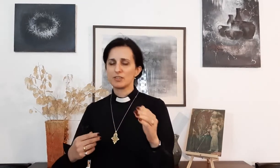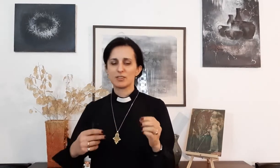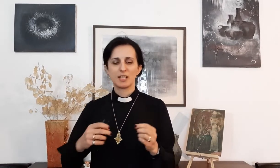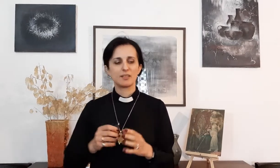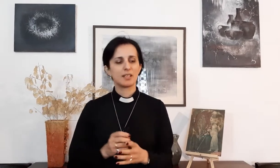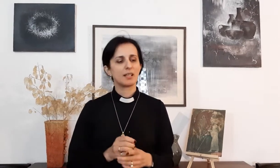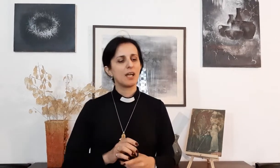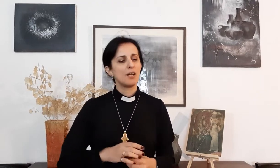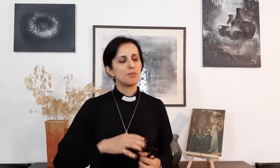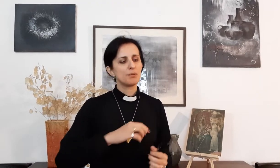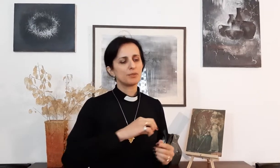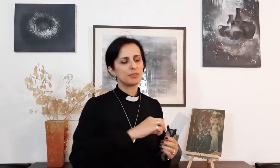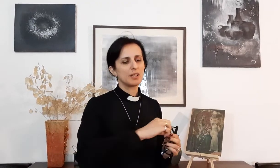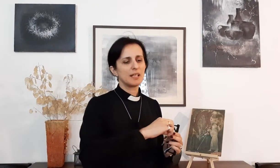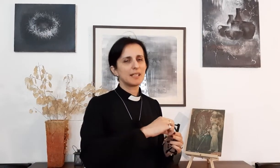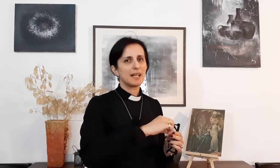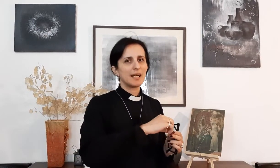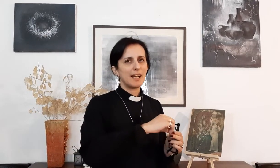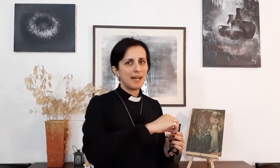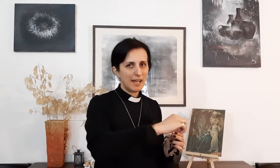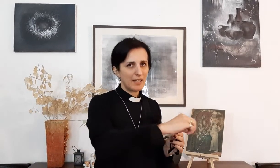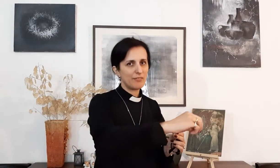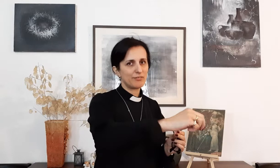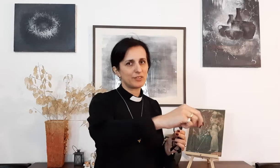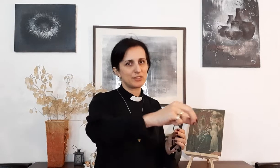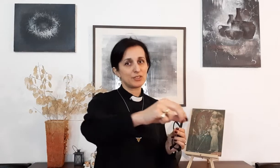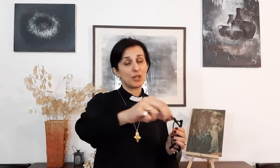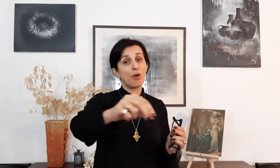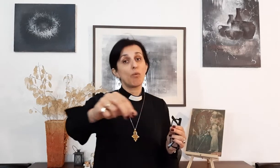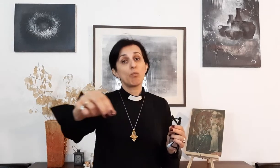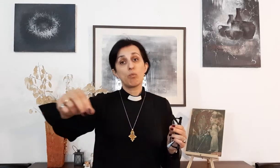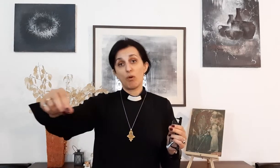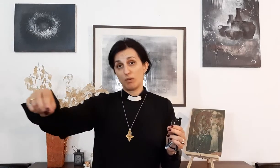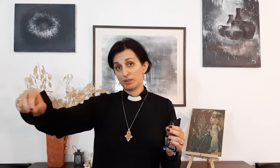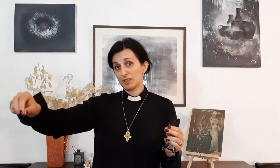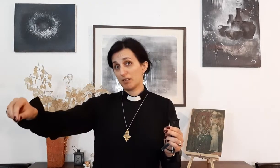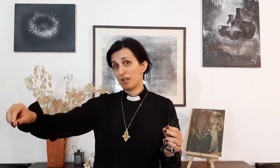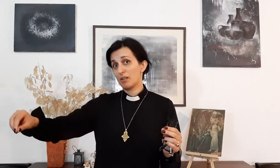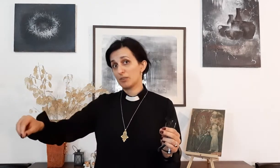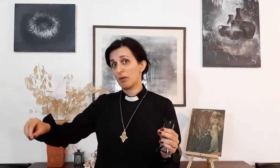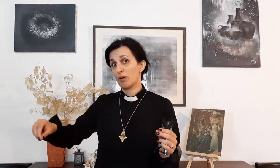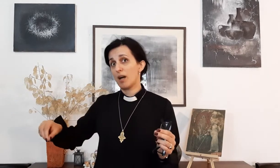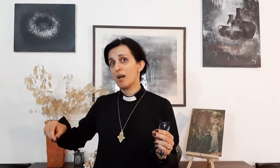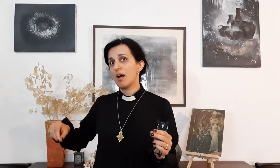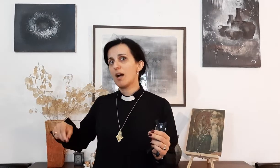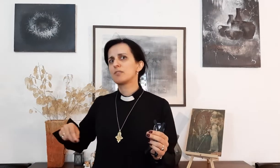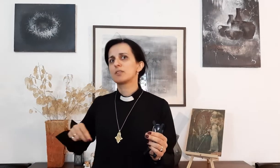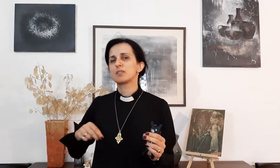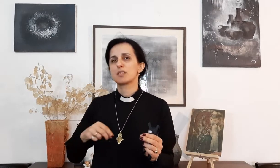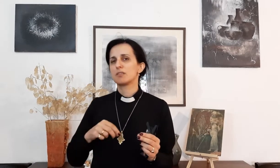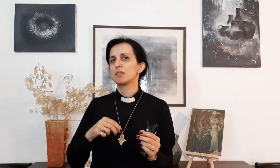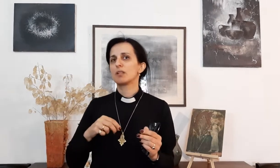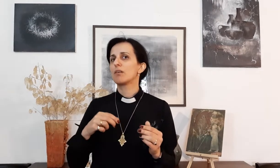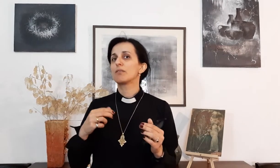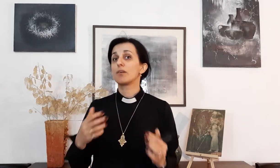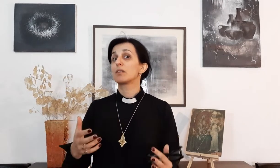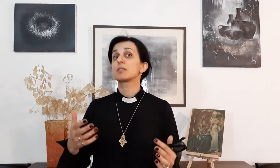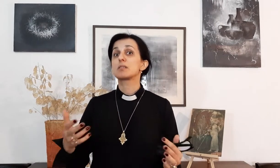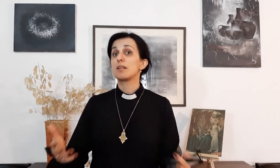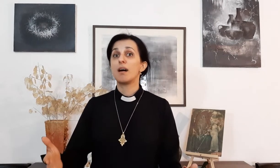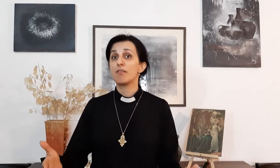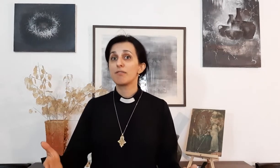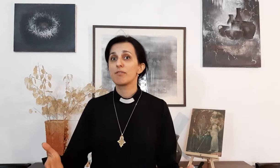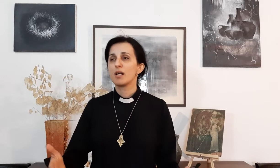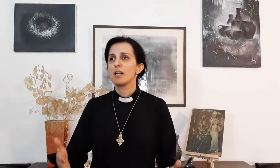this understanding, we would have these walls around our understanding of